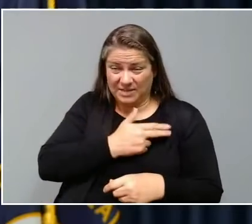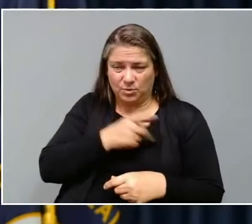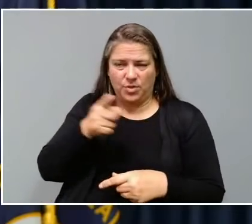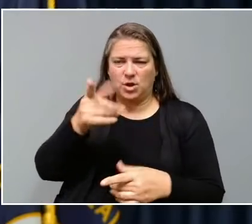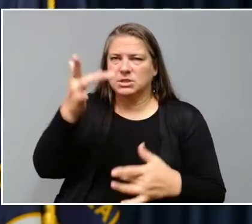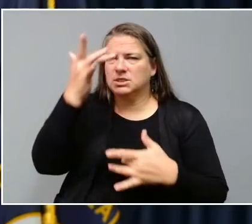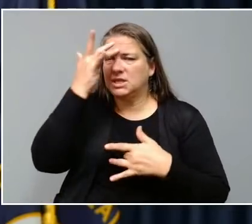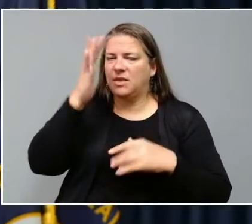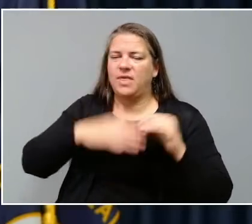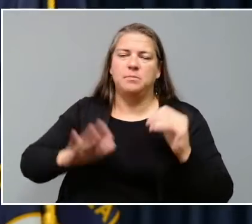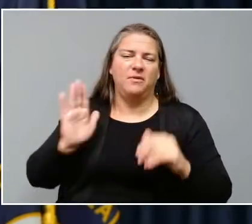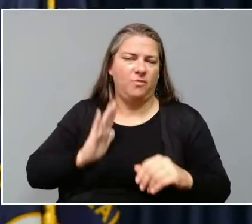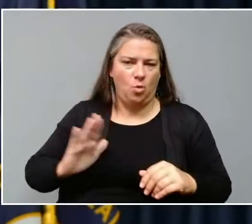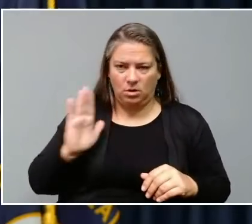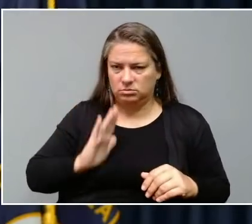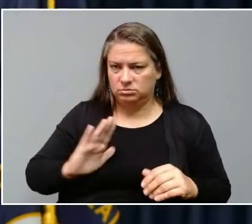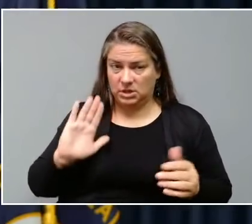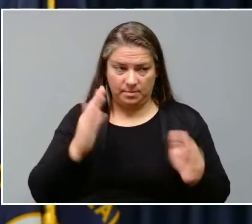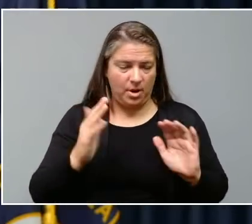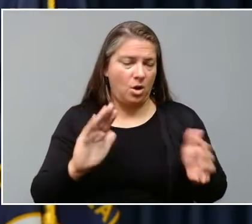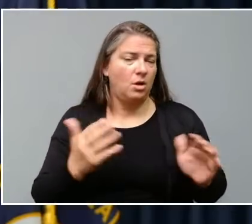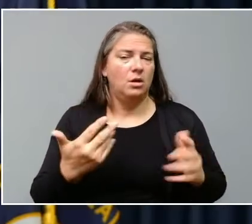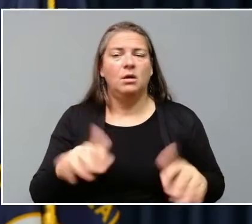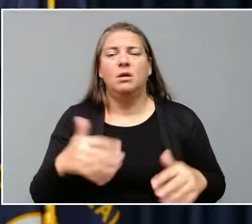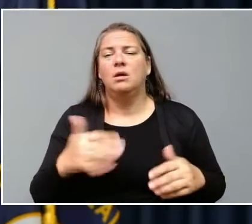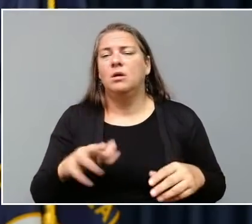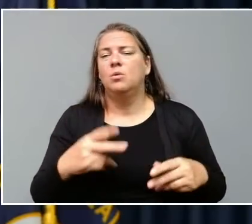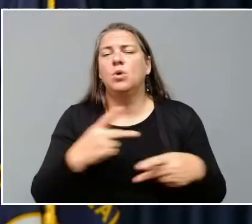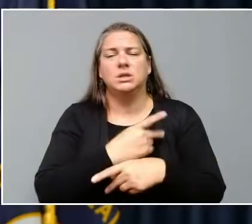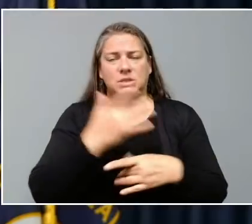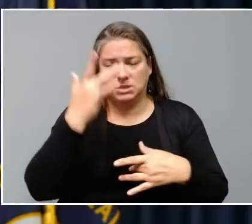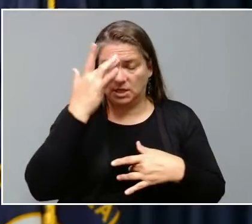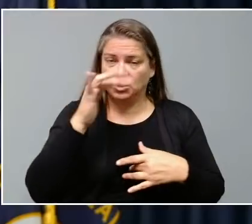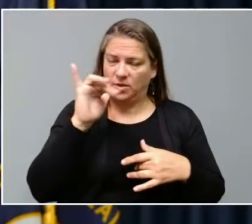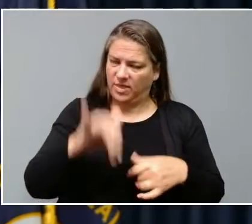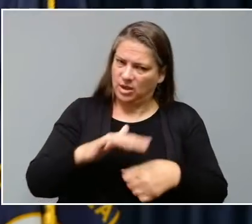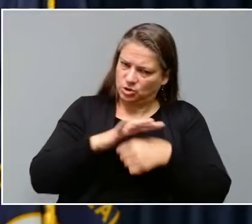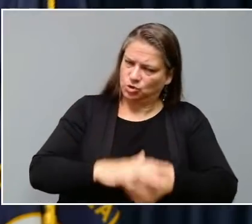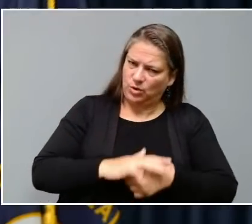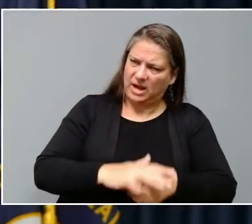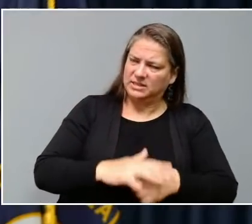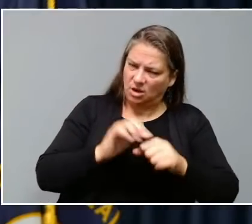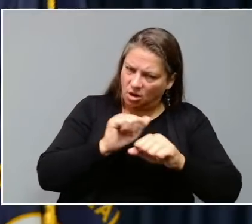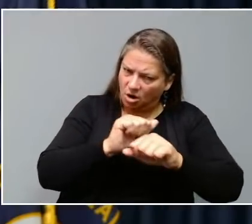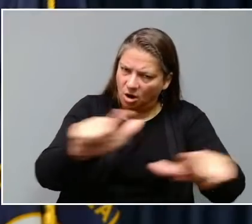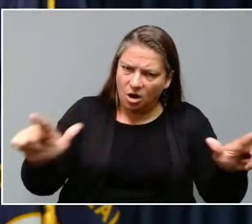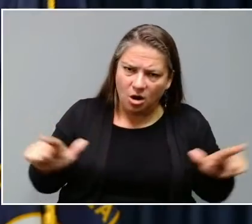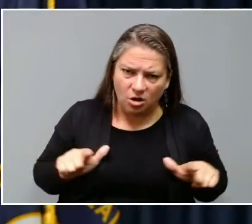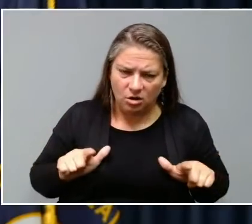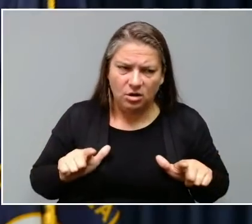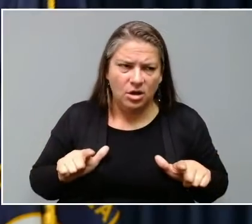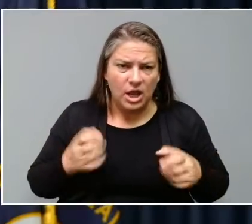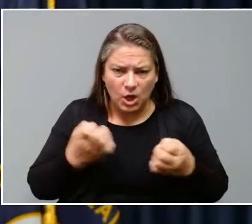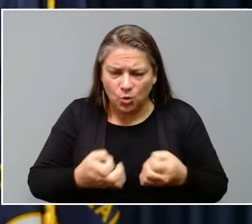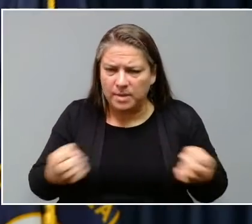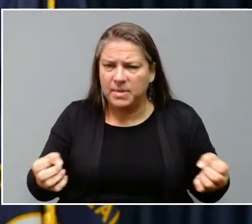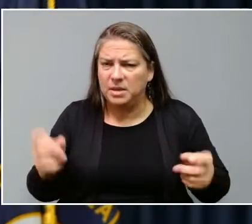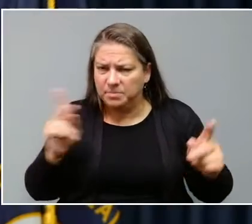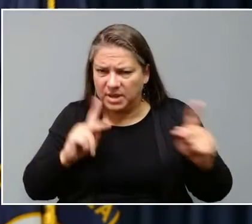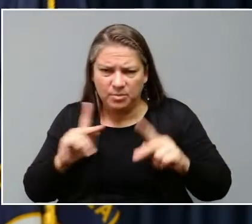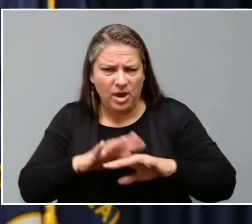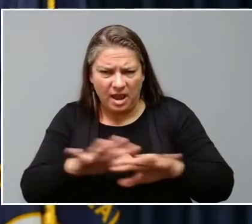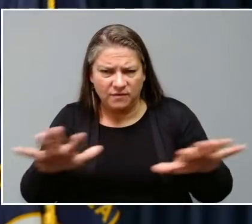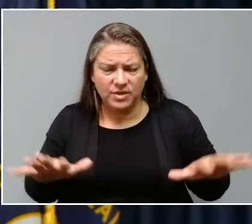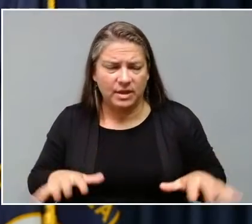been comparatively in the inpatient census. So that puts a strain on all the rest of that equipment. Sarah Ladd, Courier